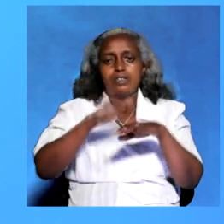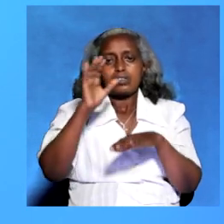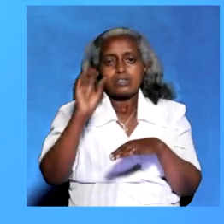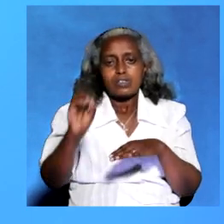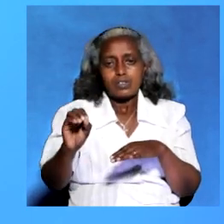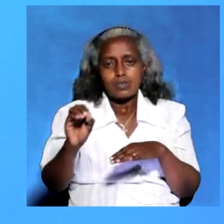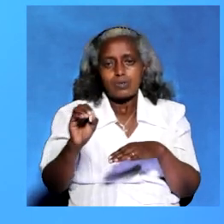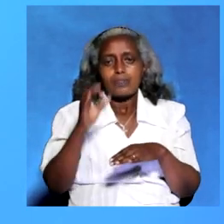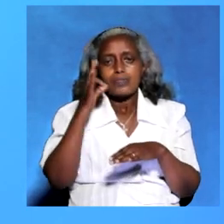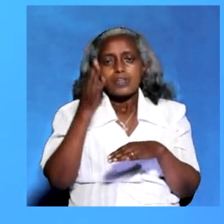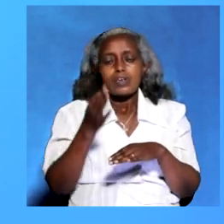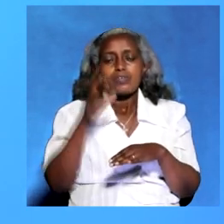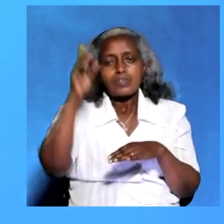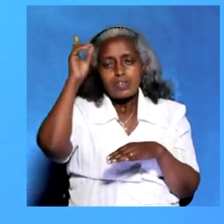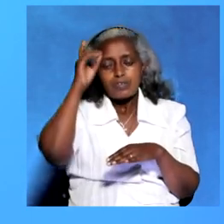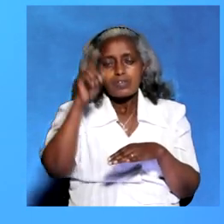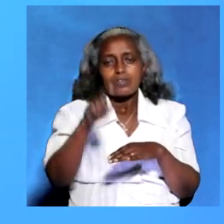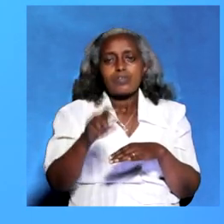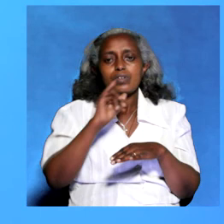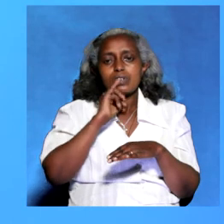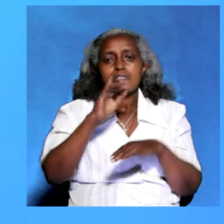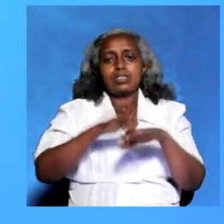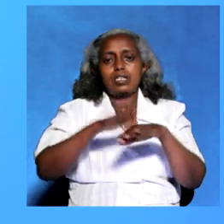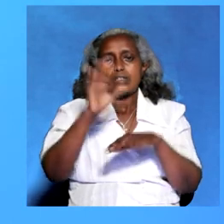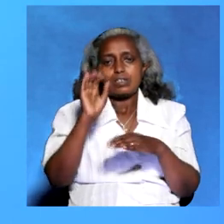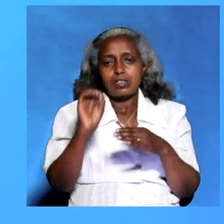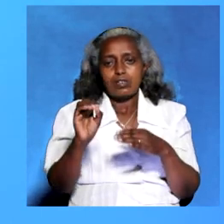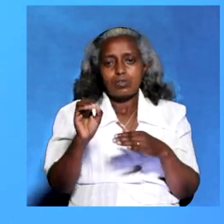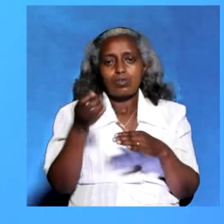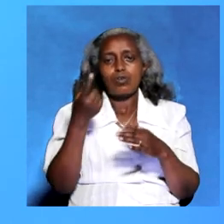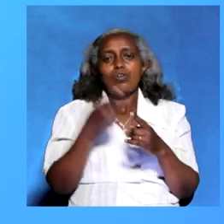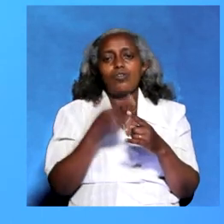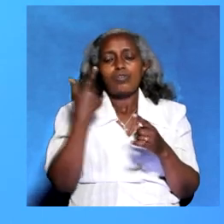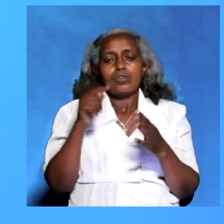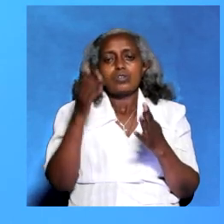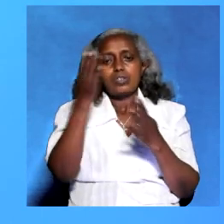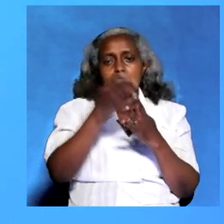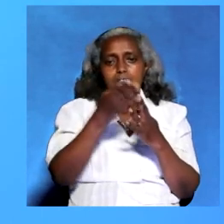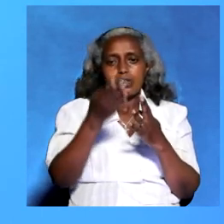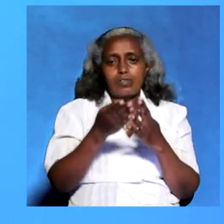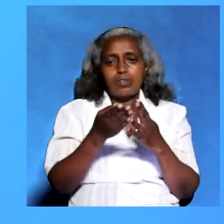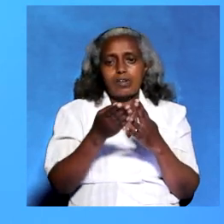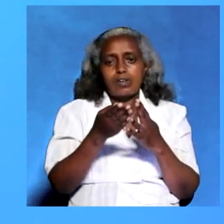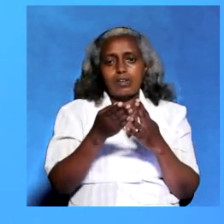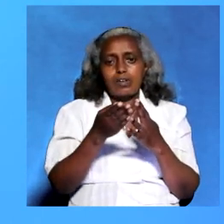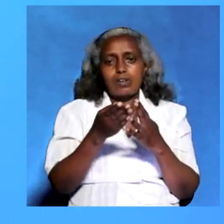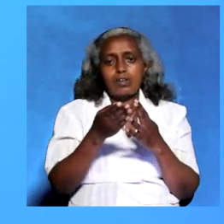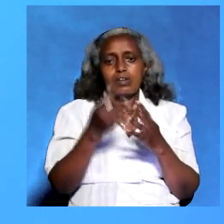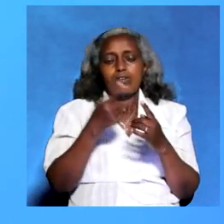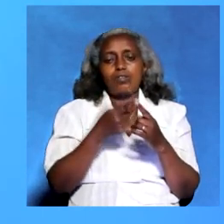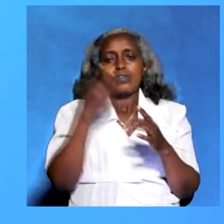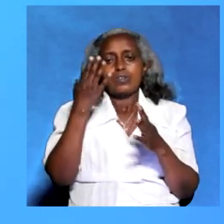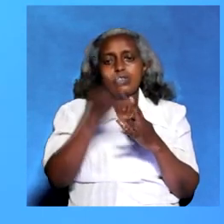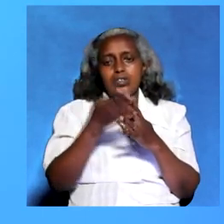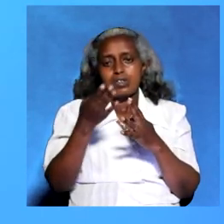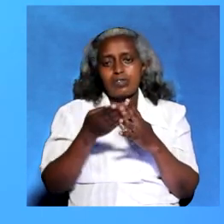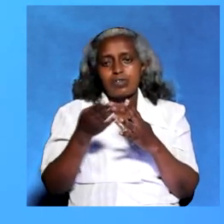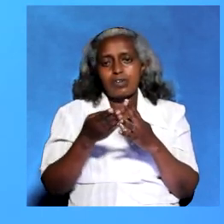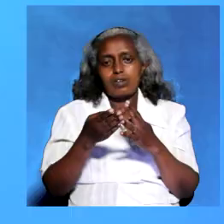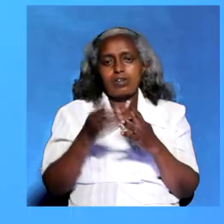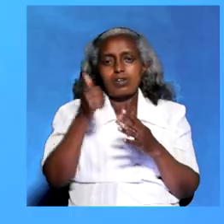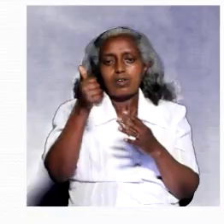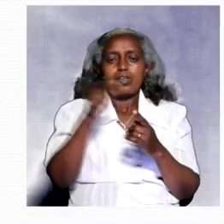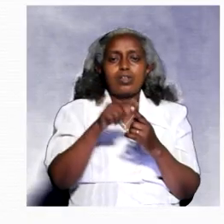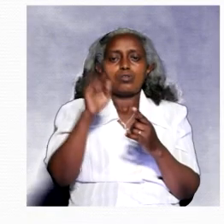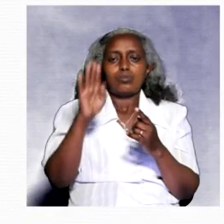So f derivative of x is greater than 0 for the interval for the interval from A